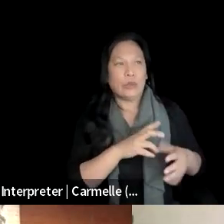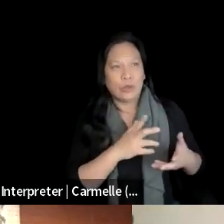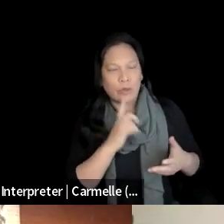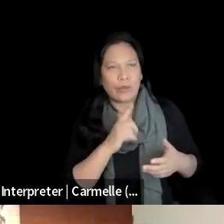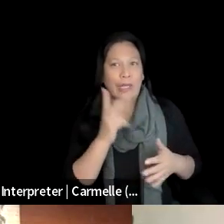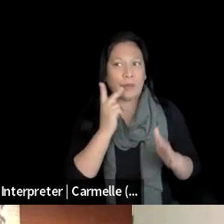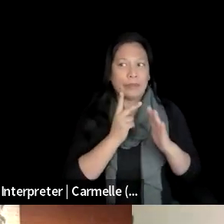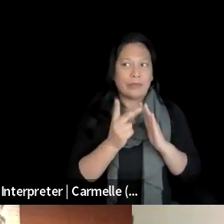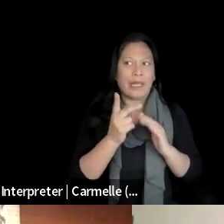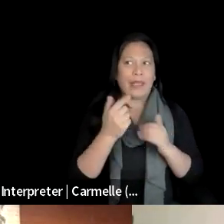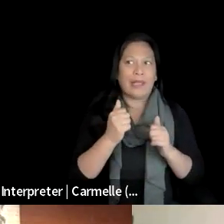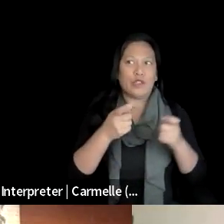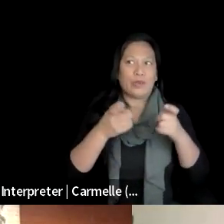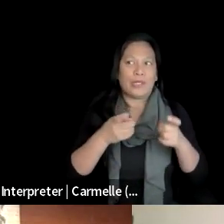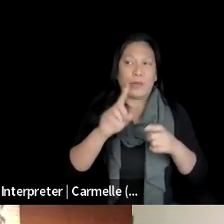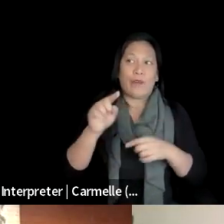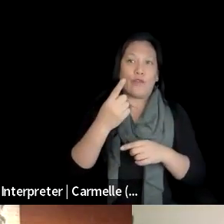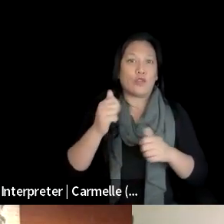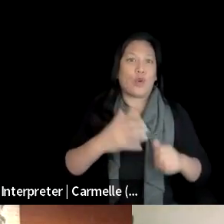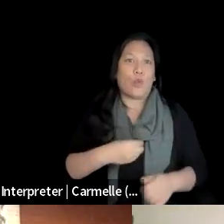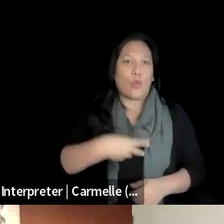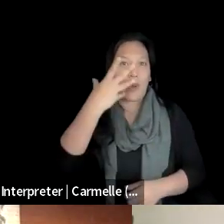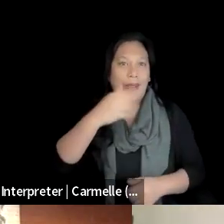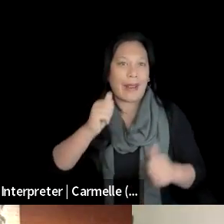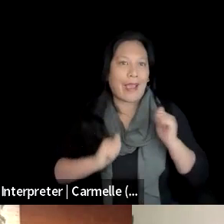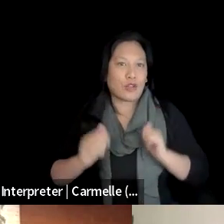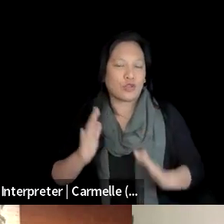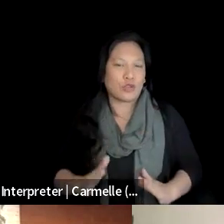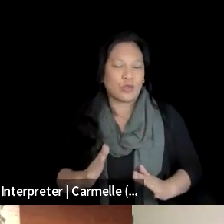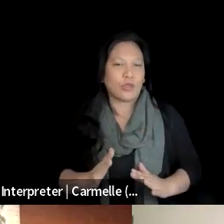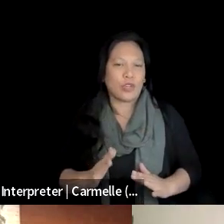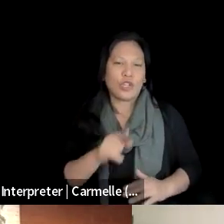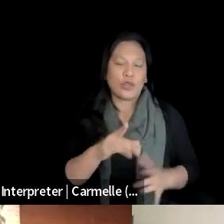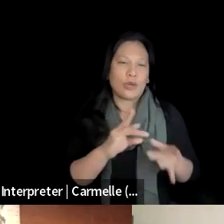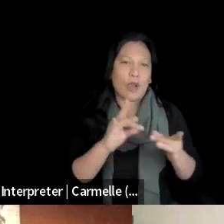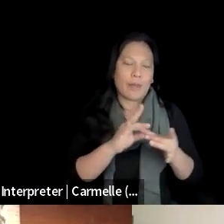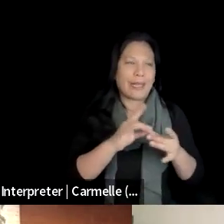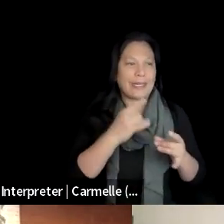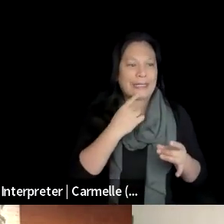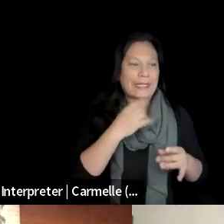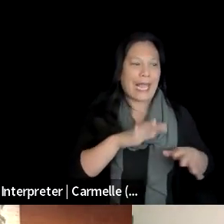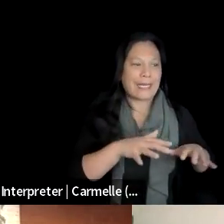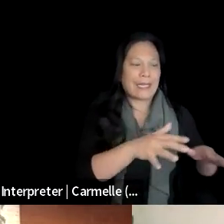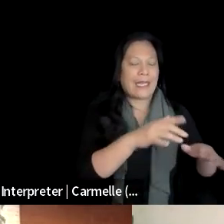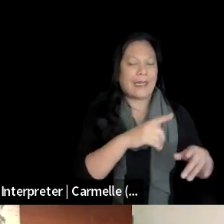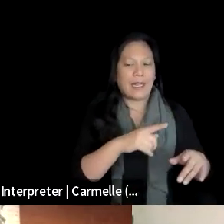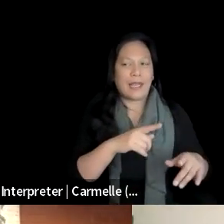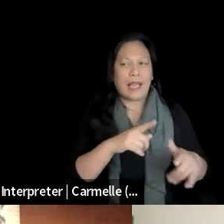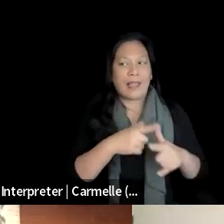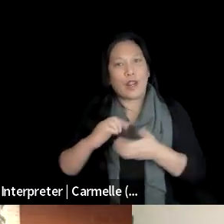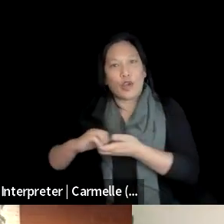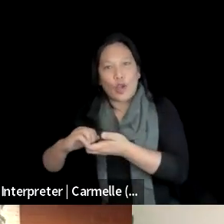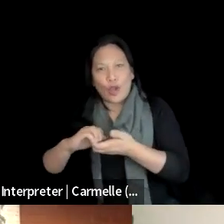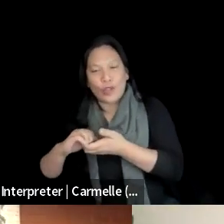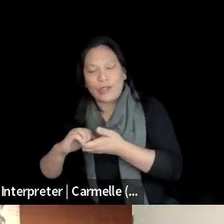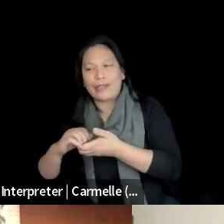your first white actor, and that a colleague shared this strategy with you and that you've adapted it to your own use.